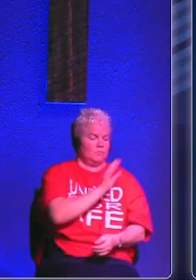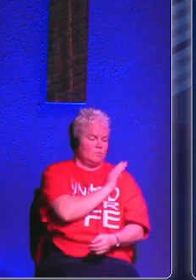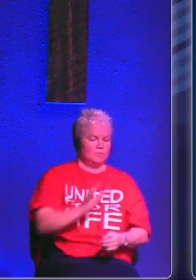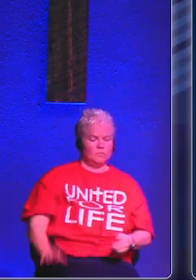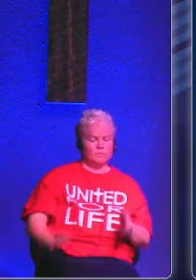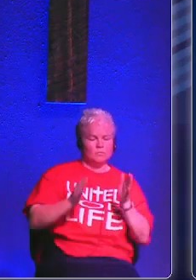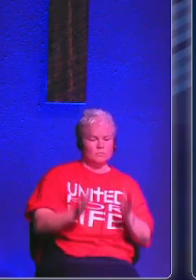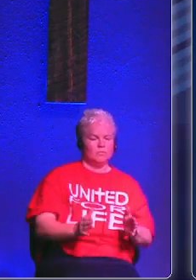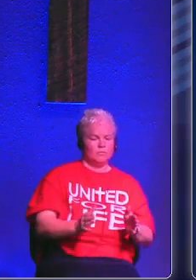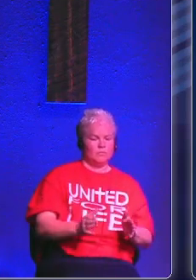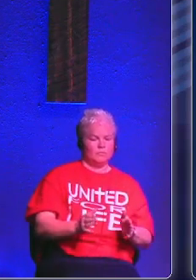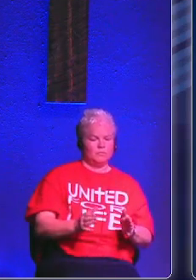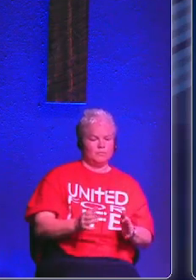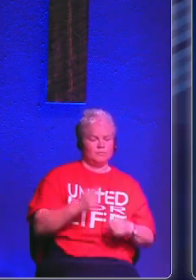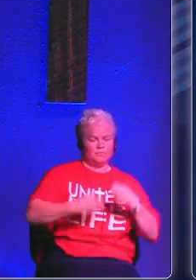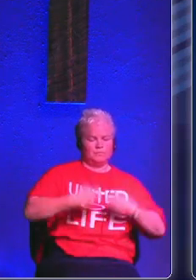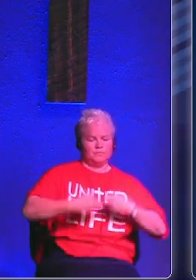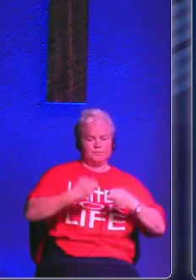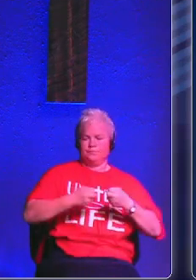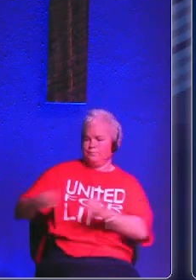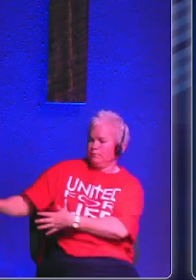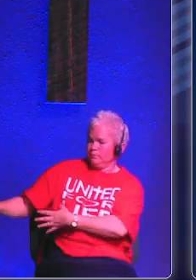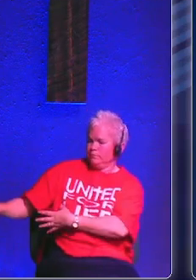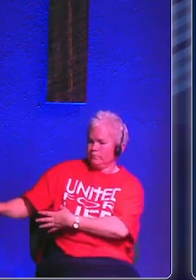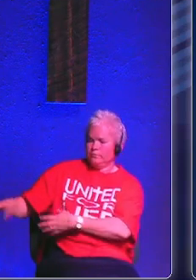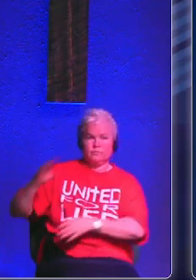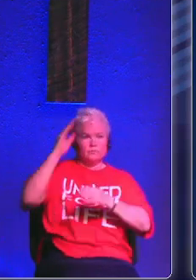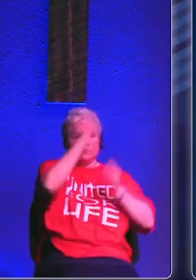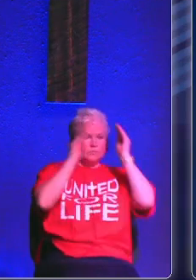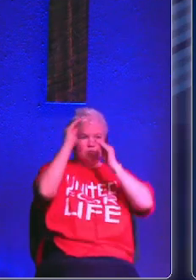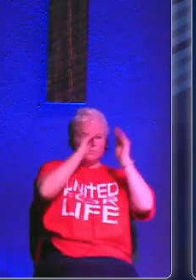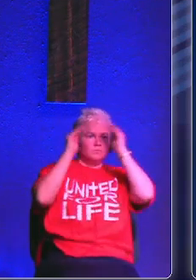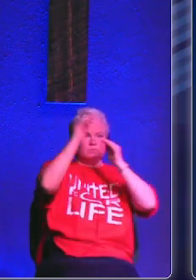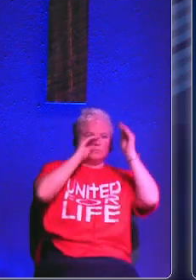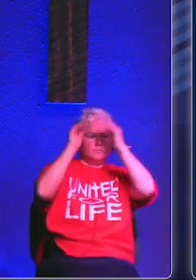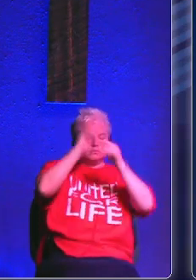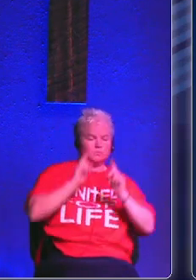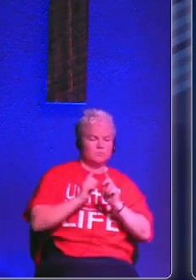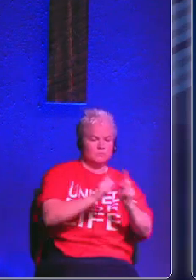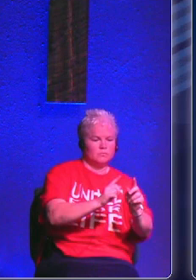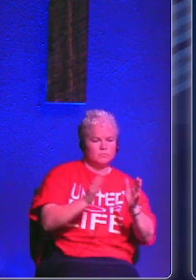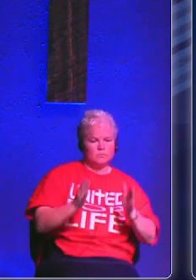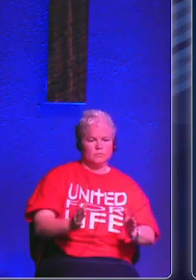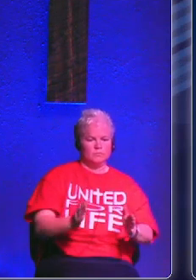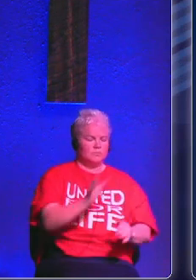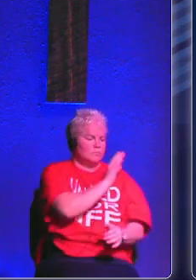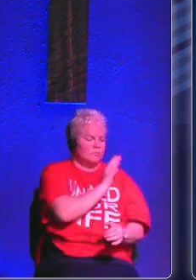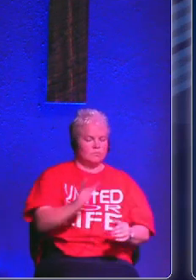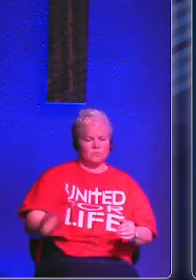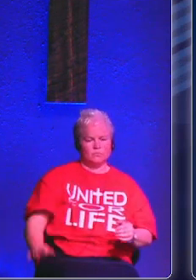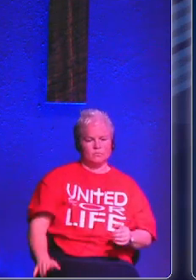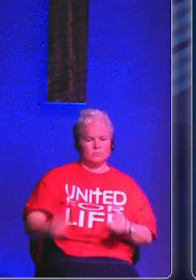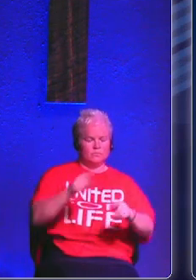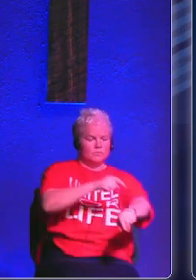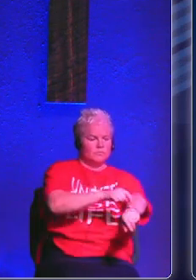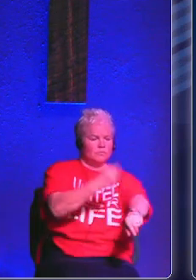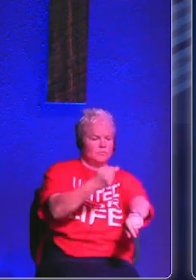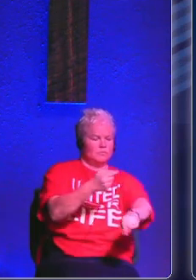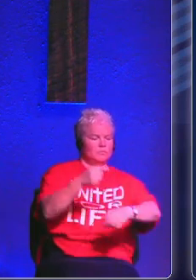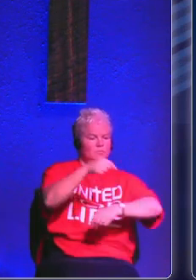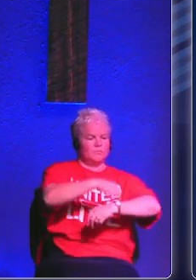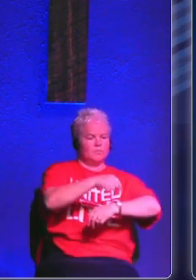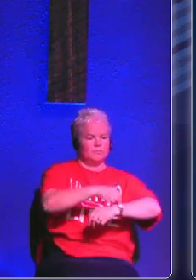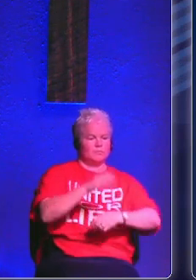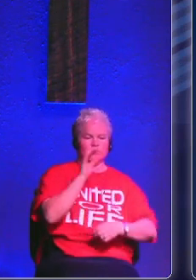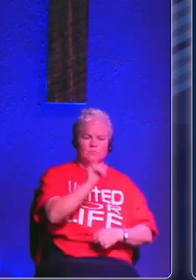will disappear and you won't have to worry about anything. You know, I've been a follower of Christ for a long time.